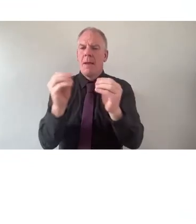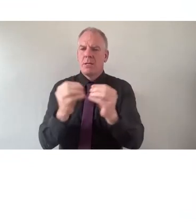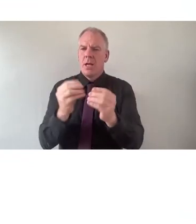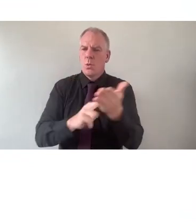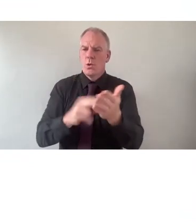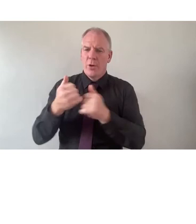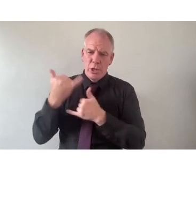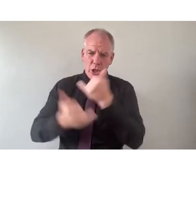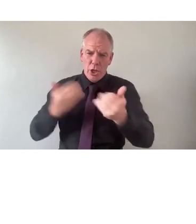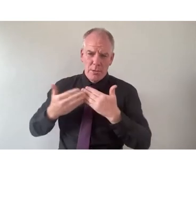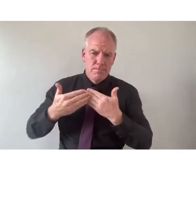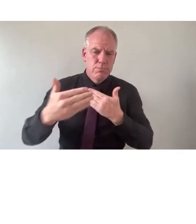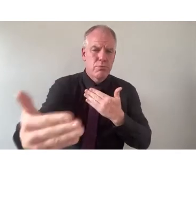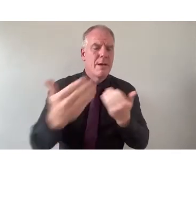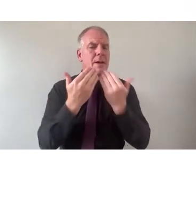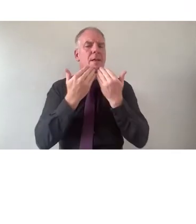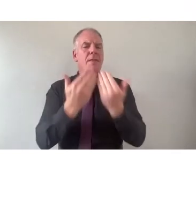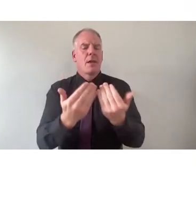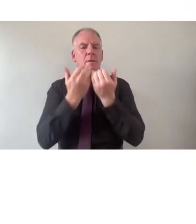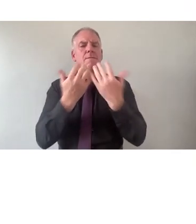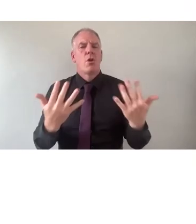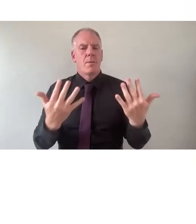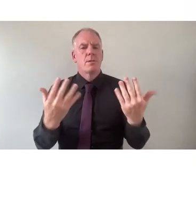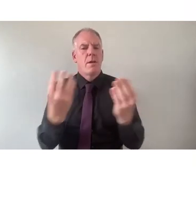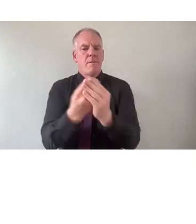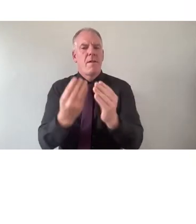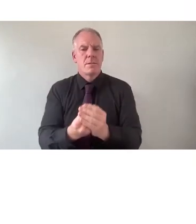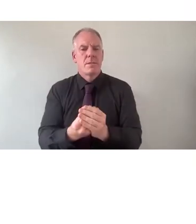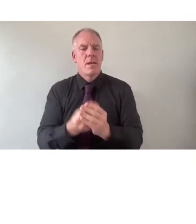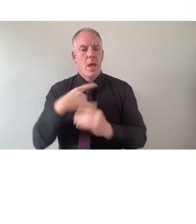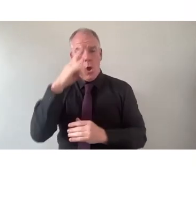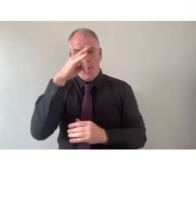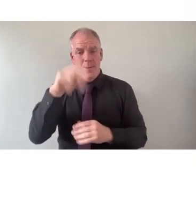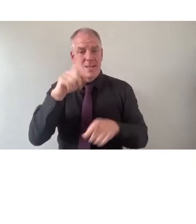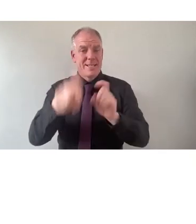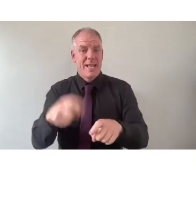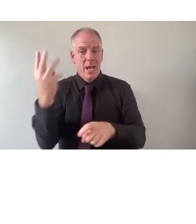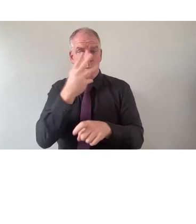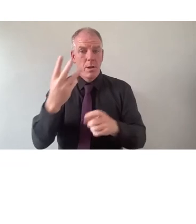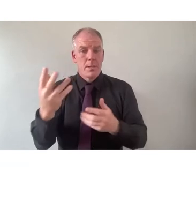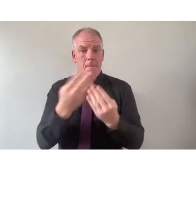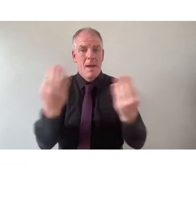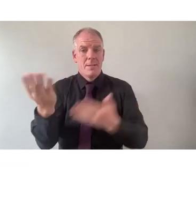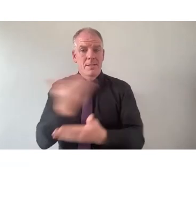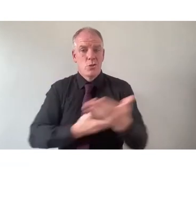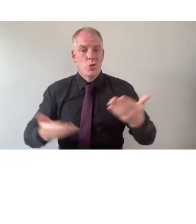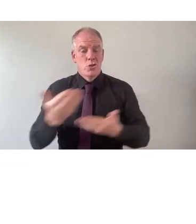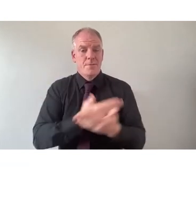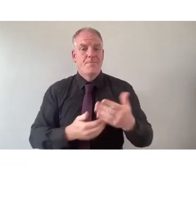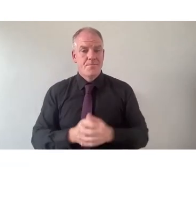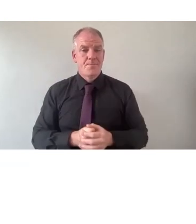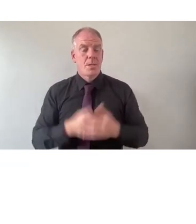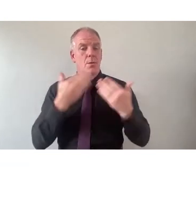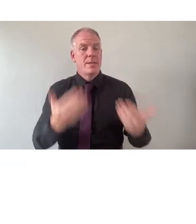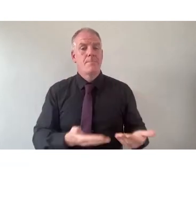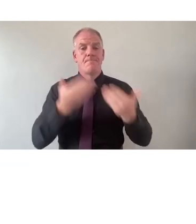come. So thank you very much for your participation. I hope you'll be able to stay and watch the panel discussion. So I'm going